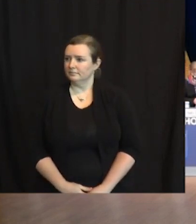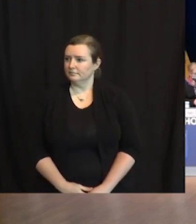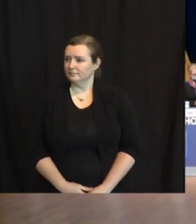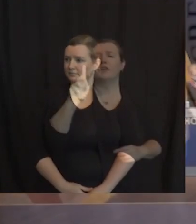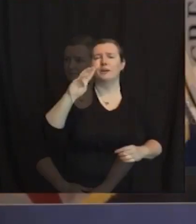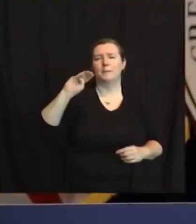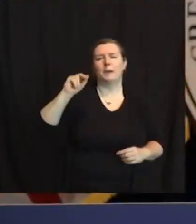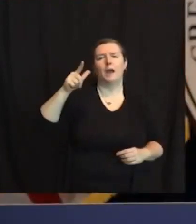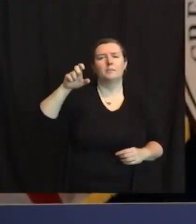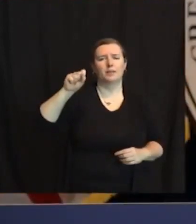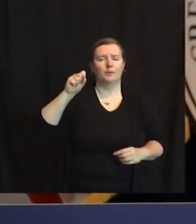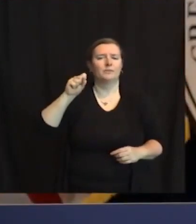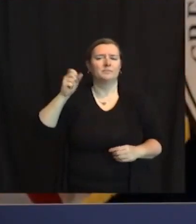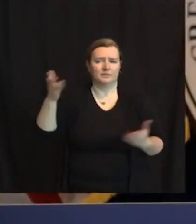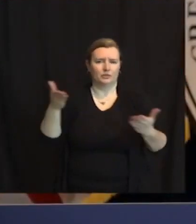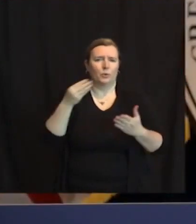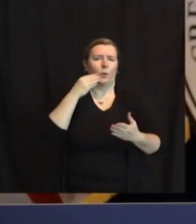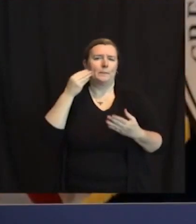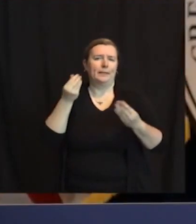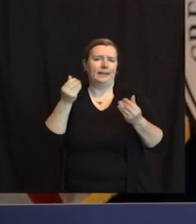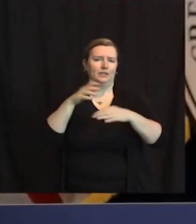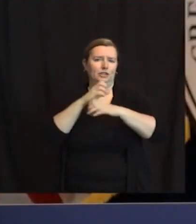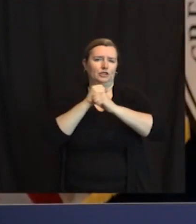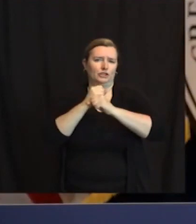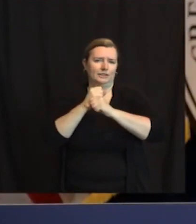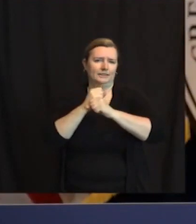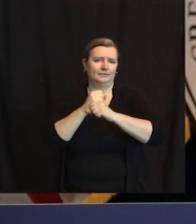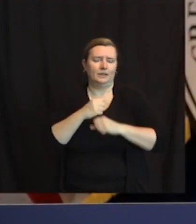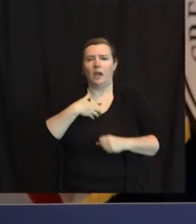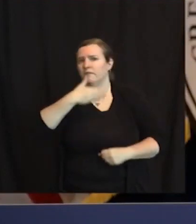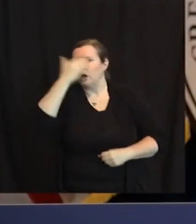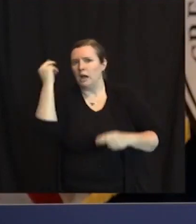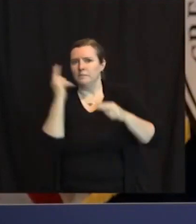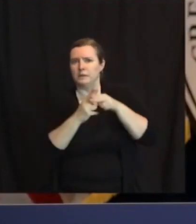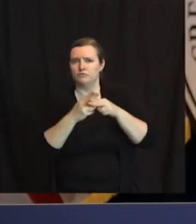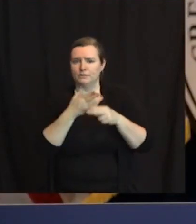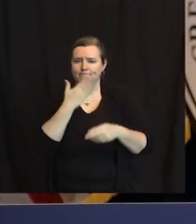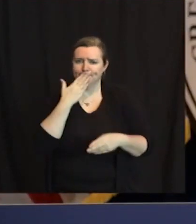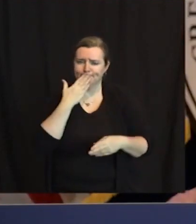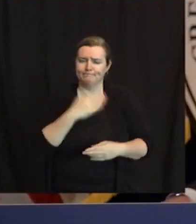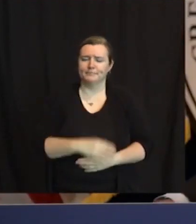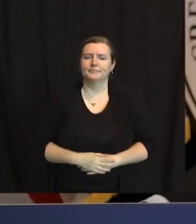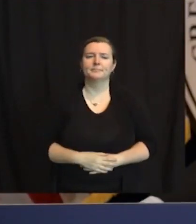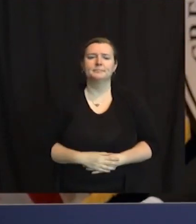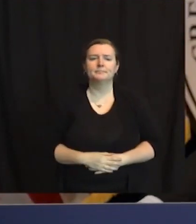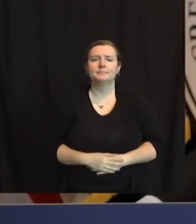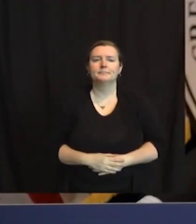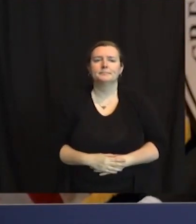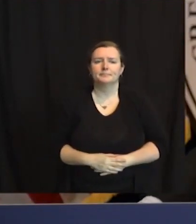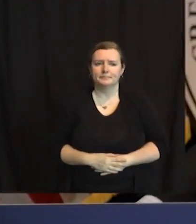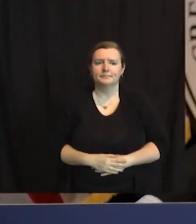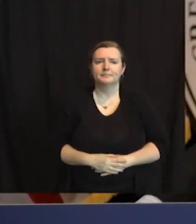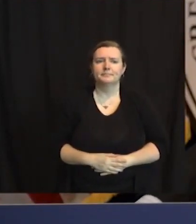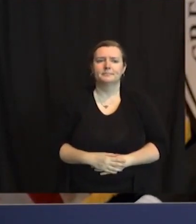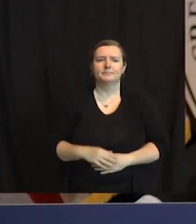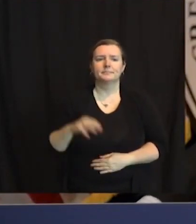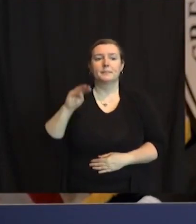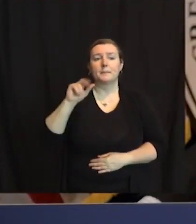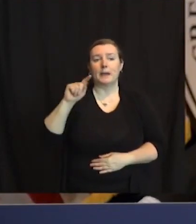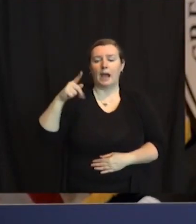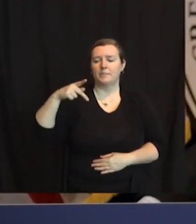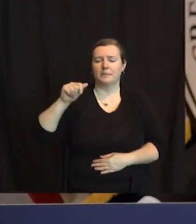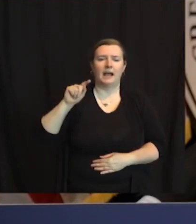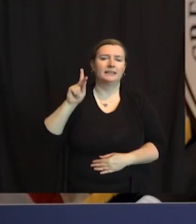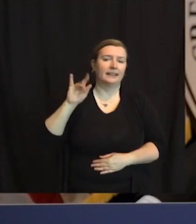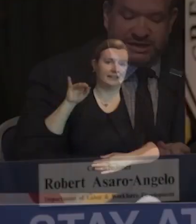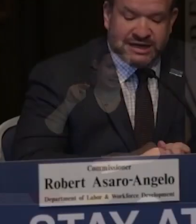to provide more workers and resources to the Labor Department, and some lawmakers want the Labor Department's in-person unemployment